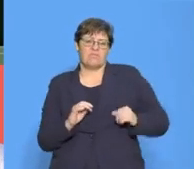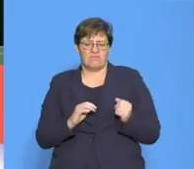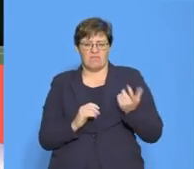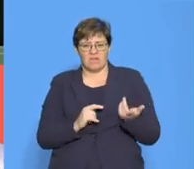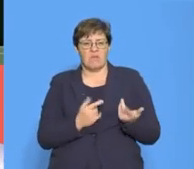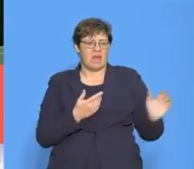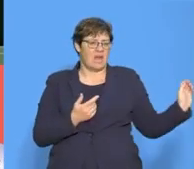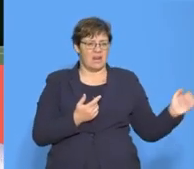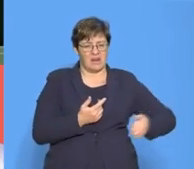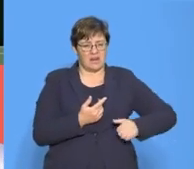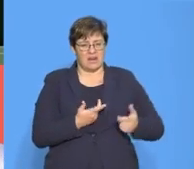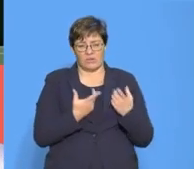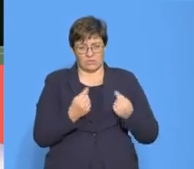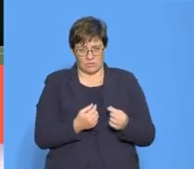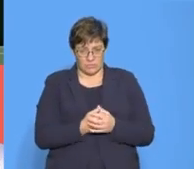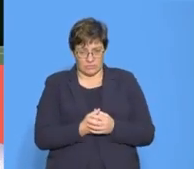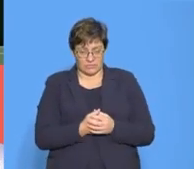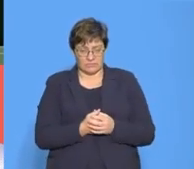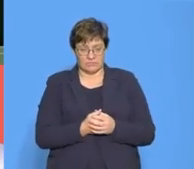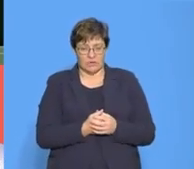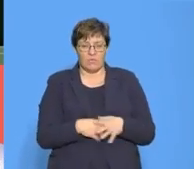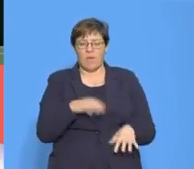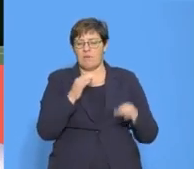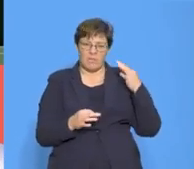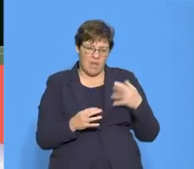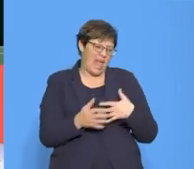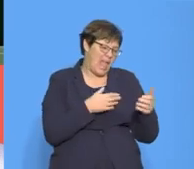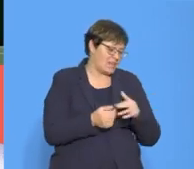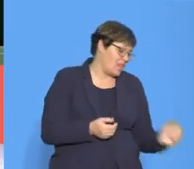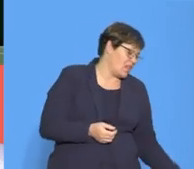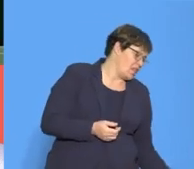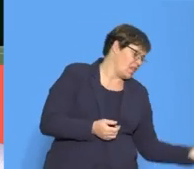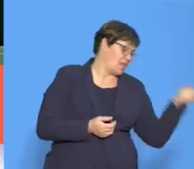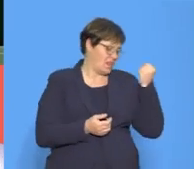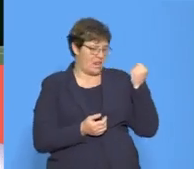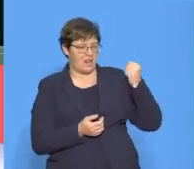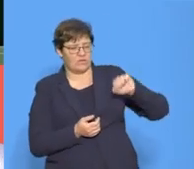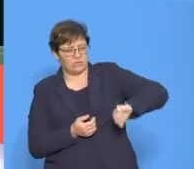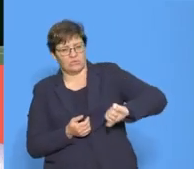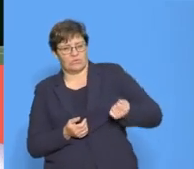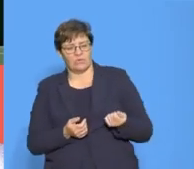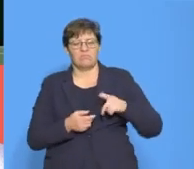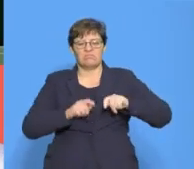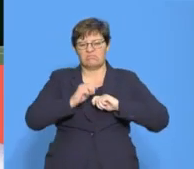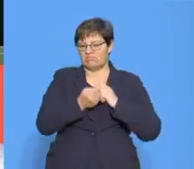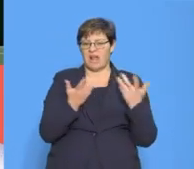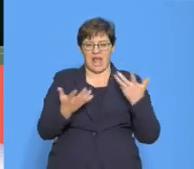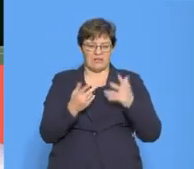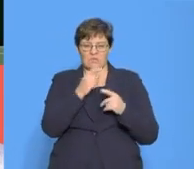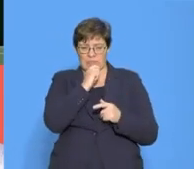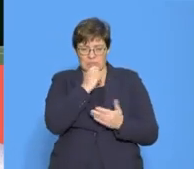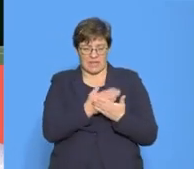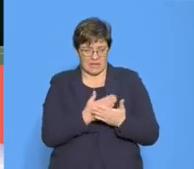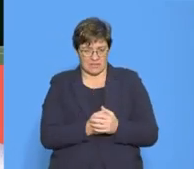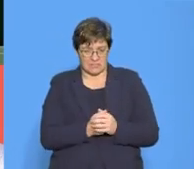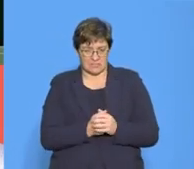free movement, more dexterity that we can then maneuver, manipulate, handle, use tools